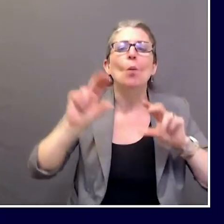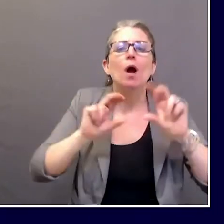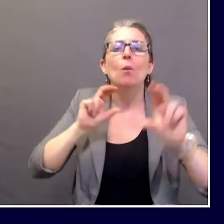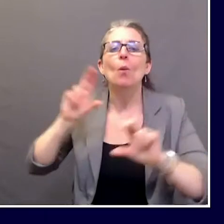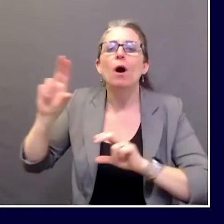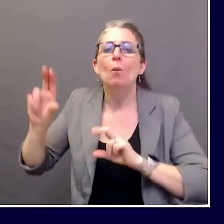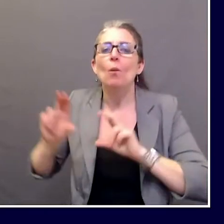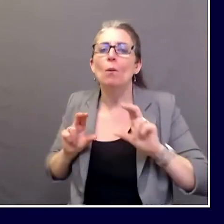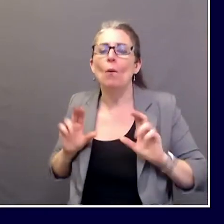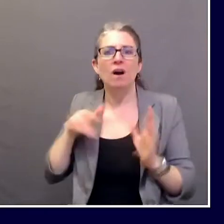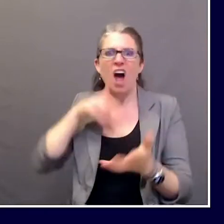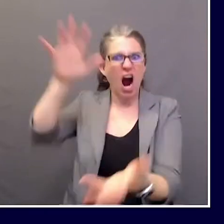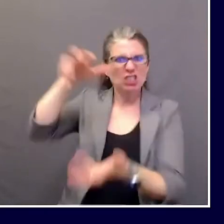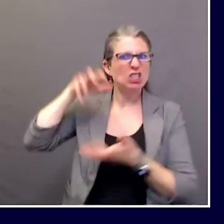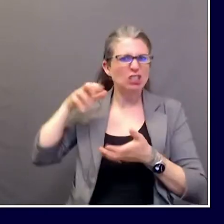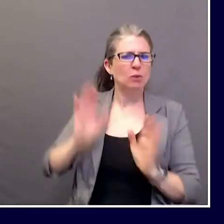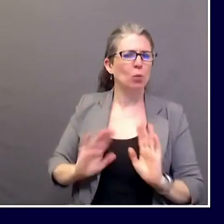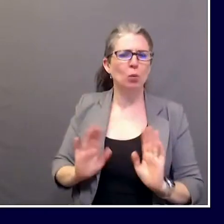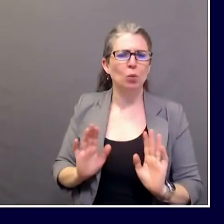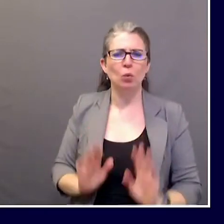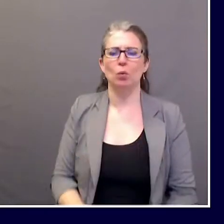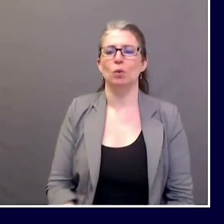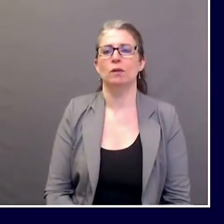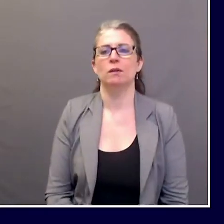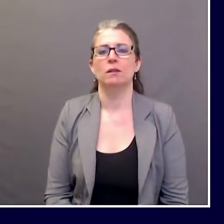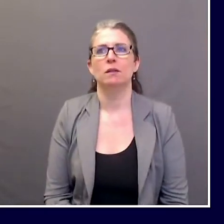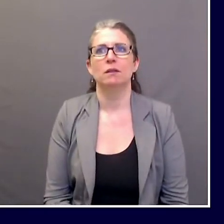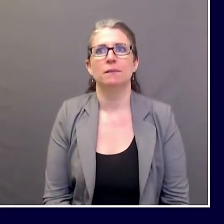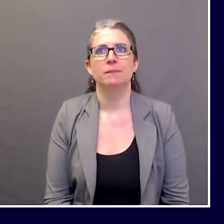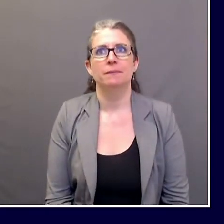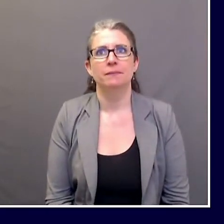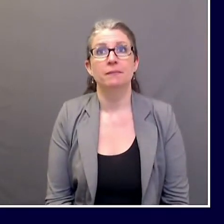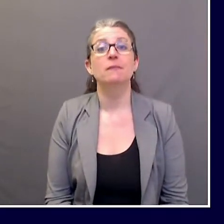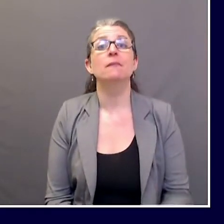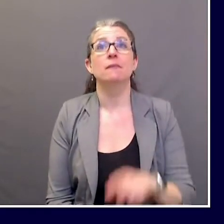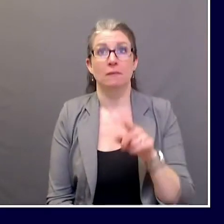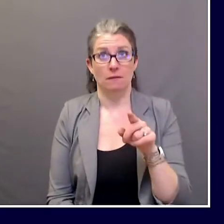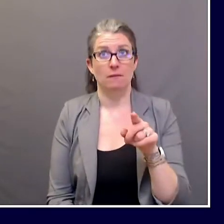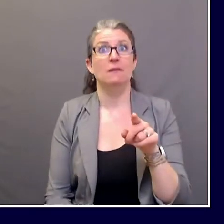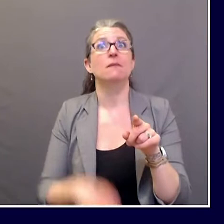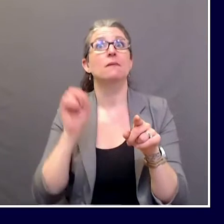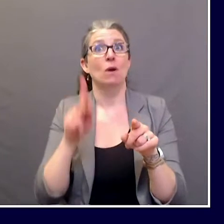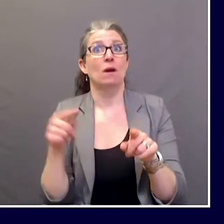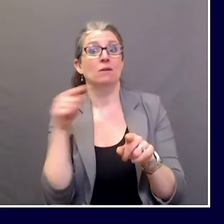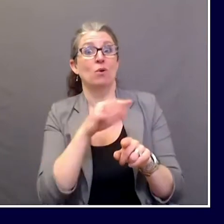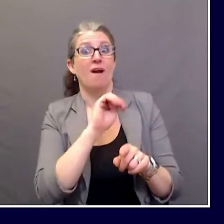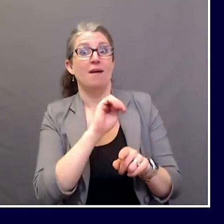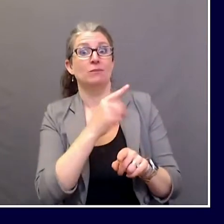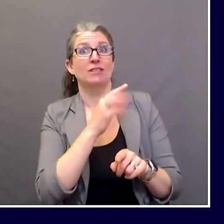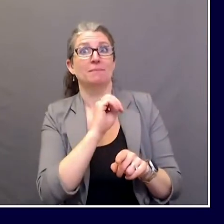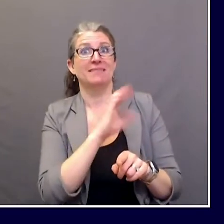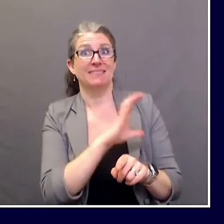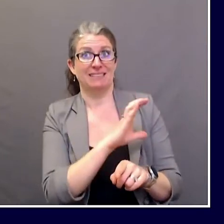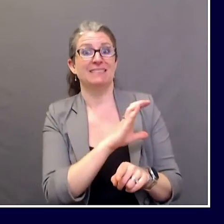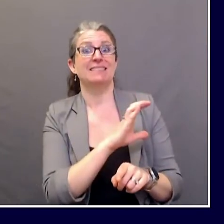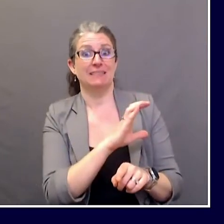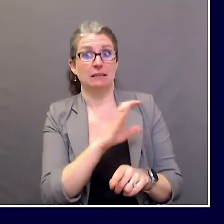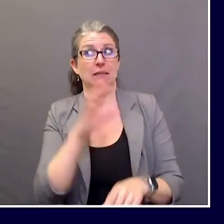Okay, can you explain a little bit more where you might be looking to find those doses? And also, do you see the